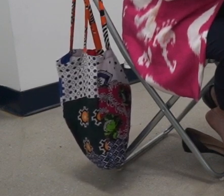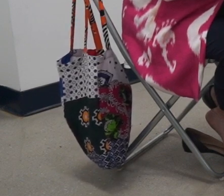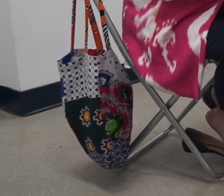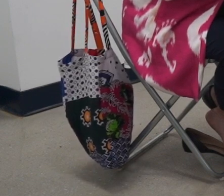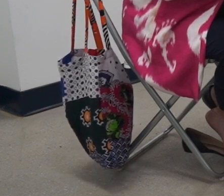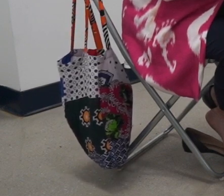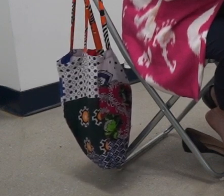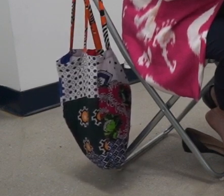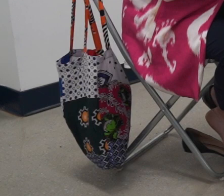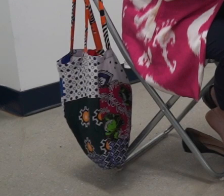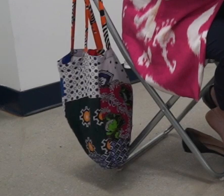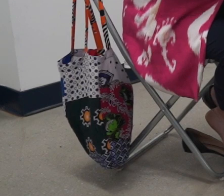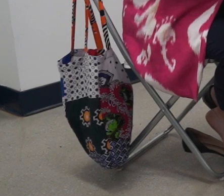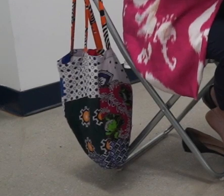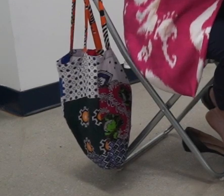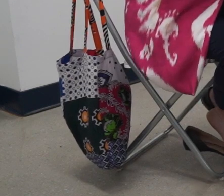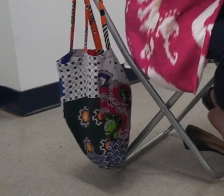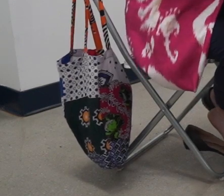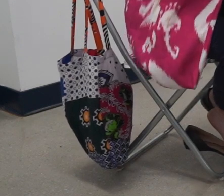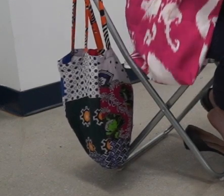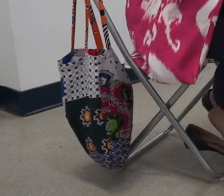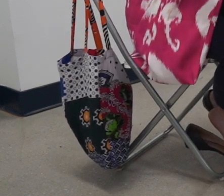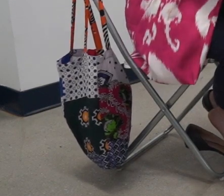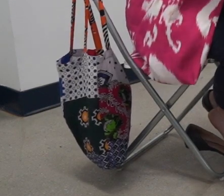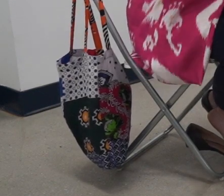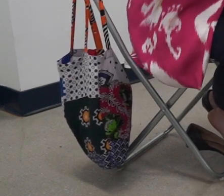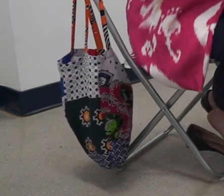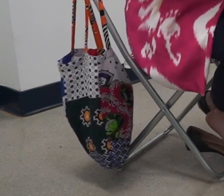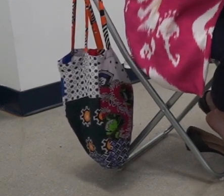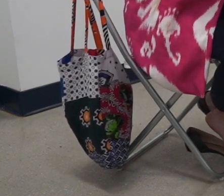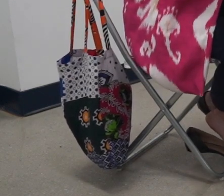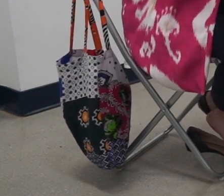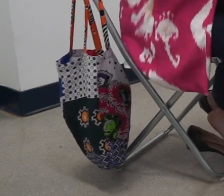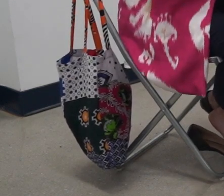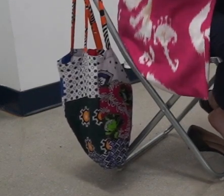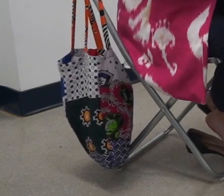you kind of been using it? And I think there's some seats up here if folks want